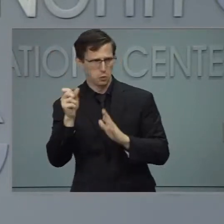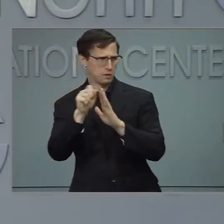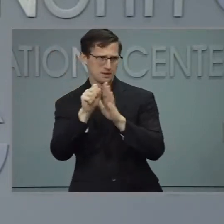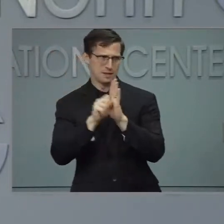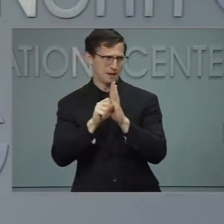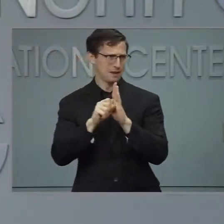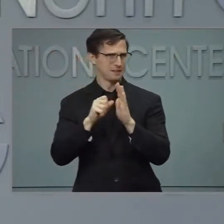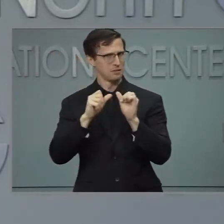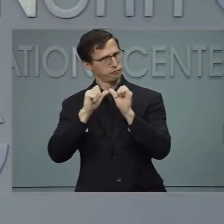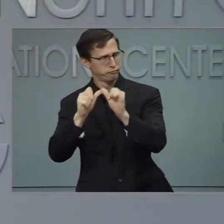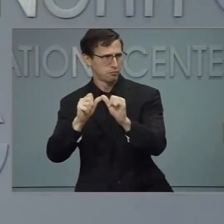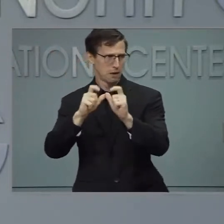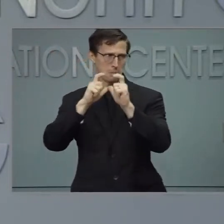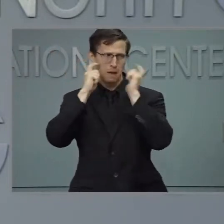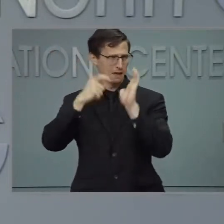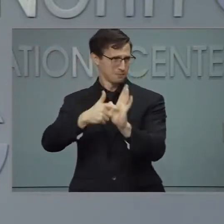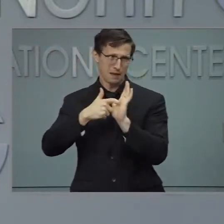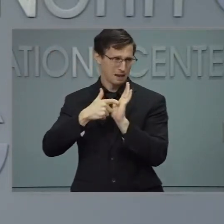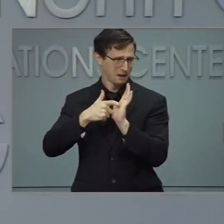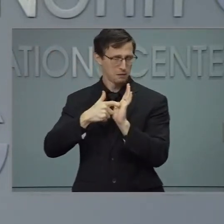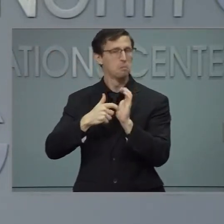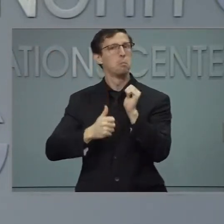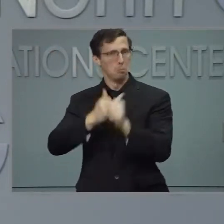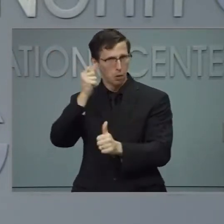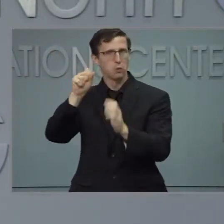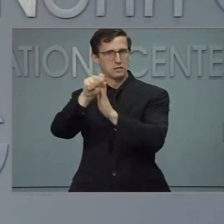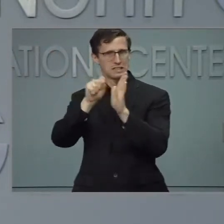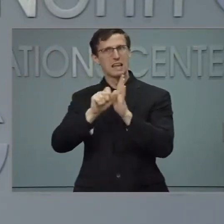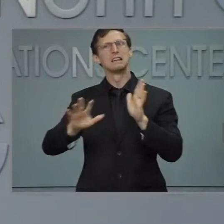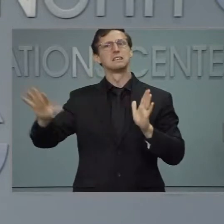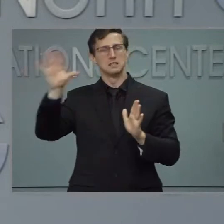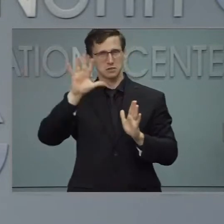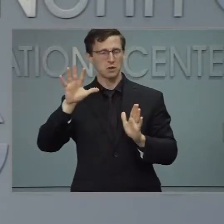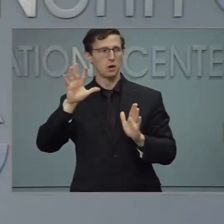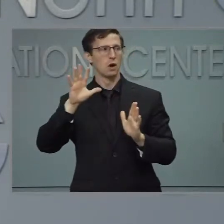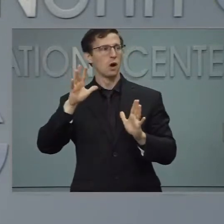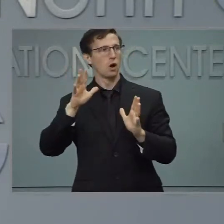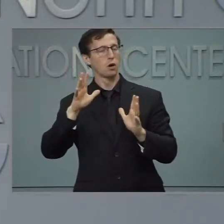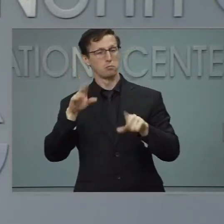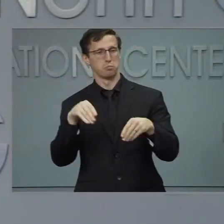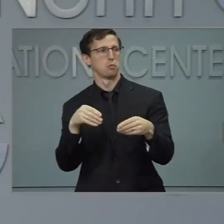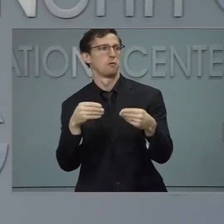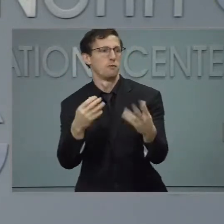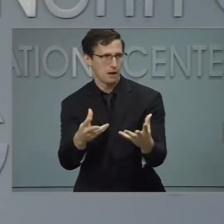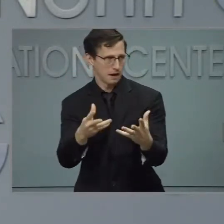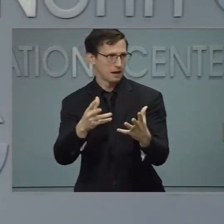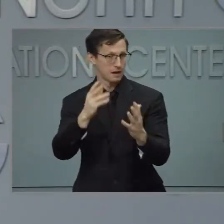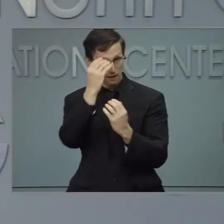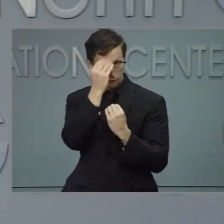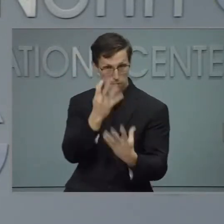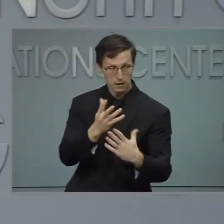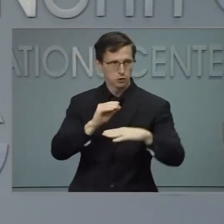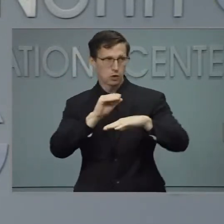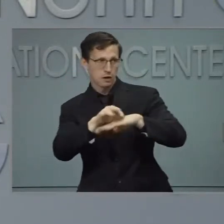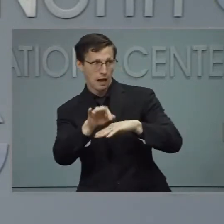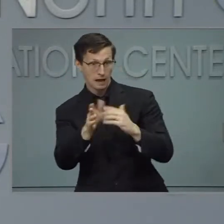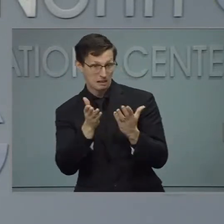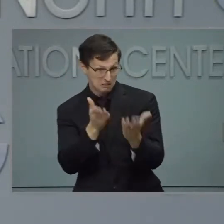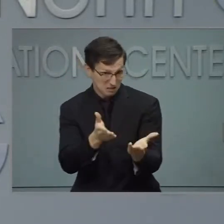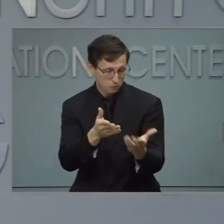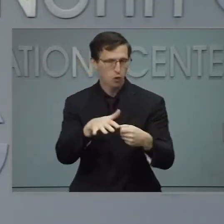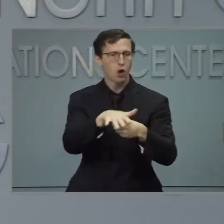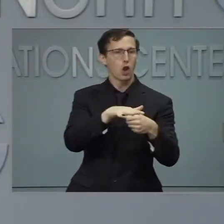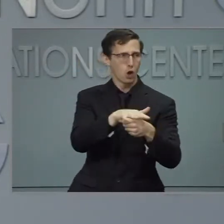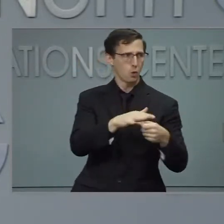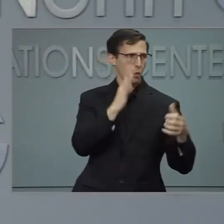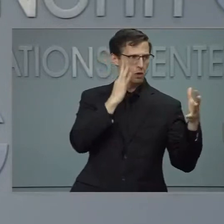looking at the local districts to make these decisions, but we have provided them with excellent guidance that I believe is strong,